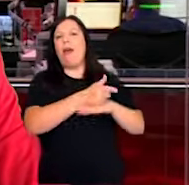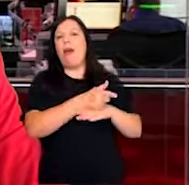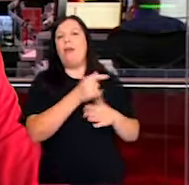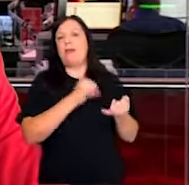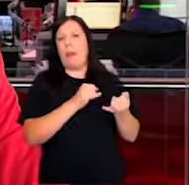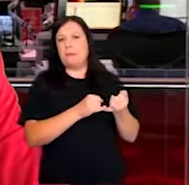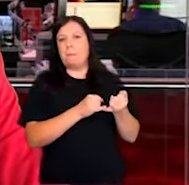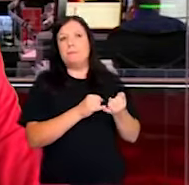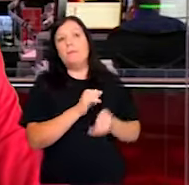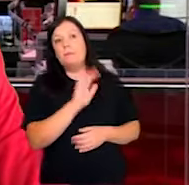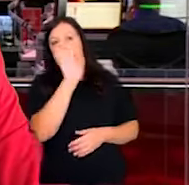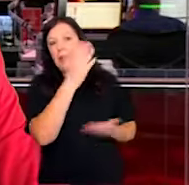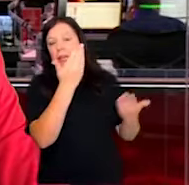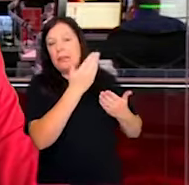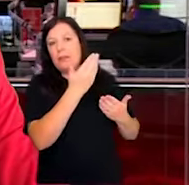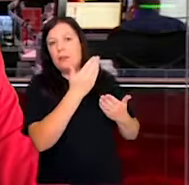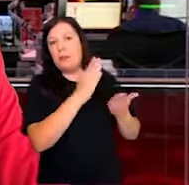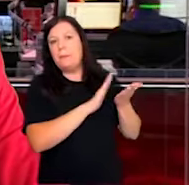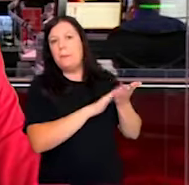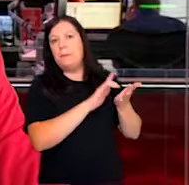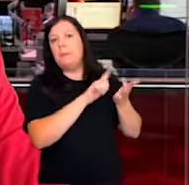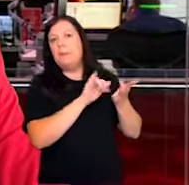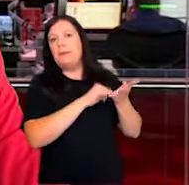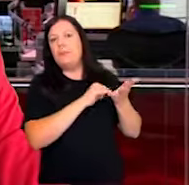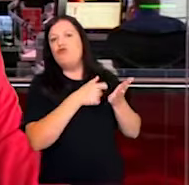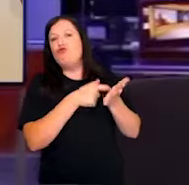Miss Ramsbottom. How are you?